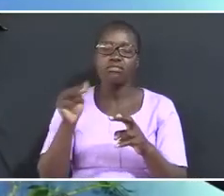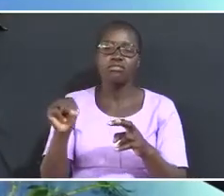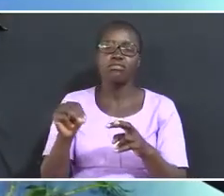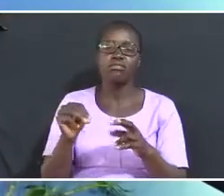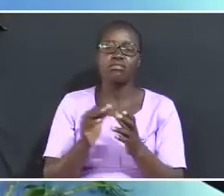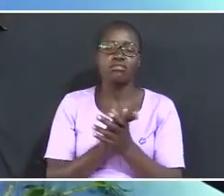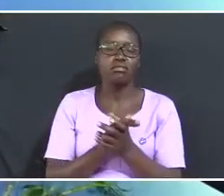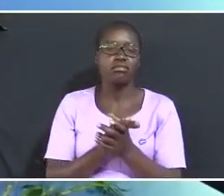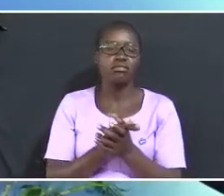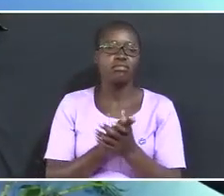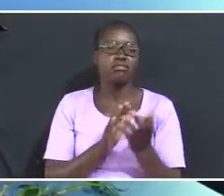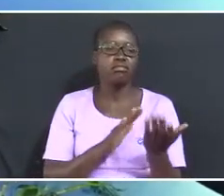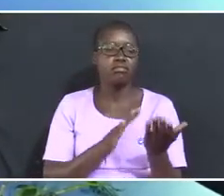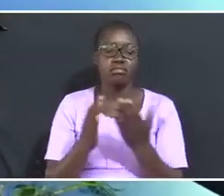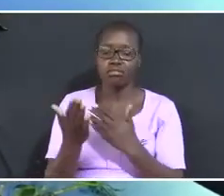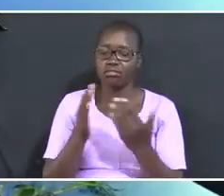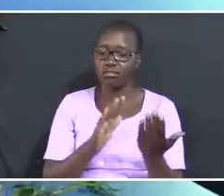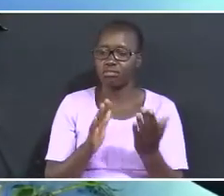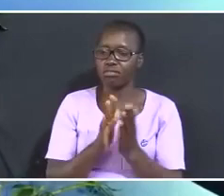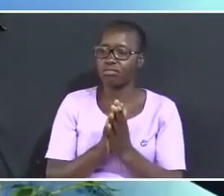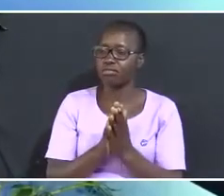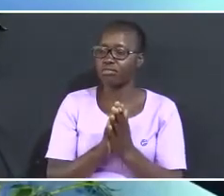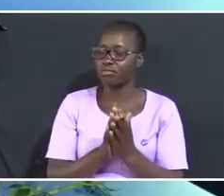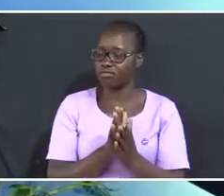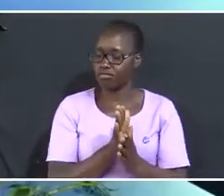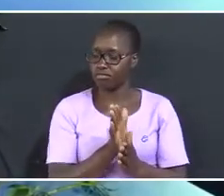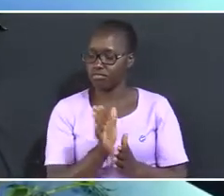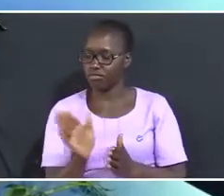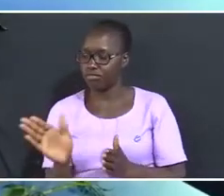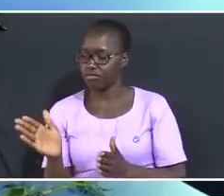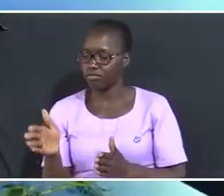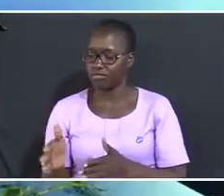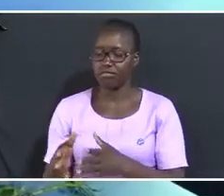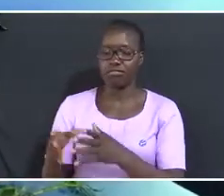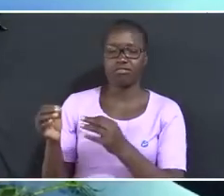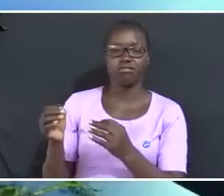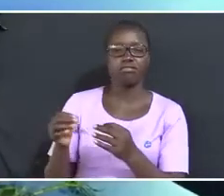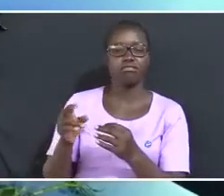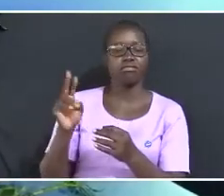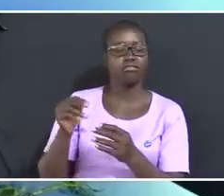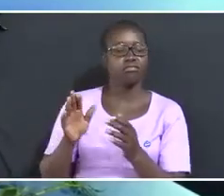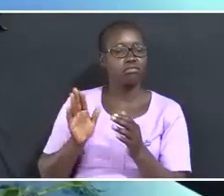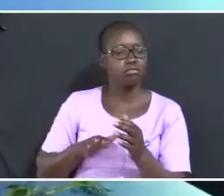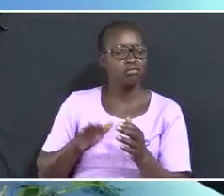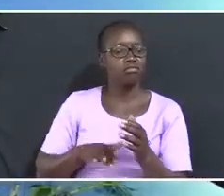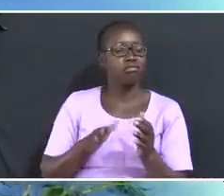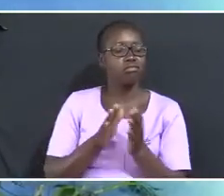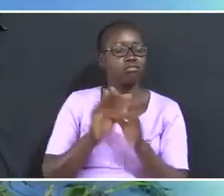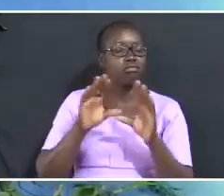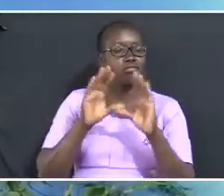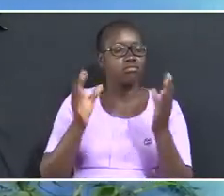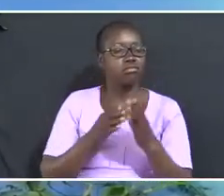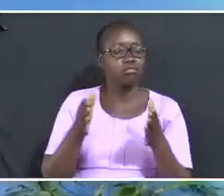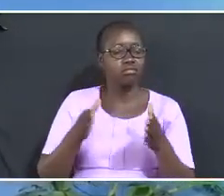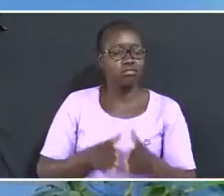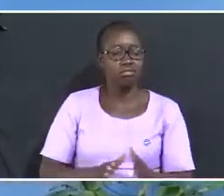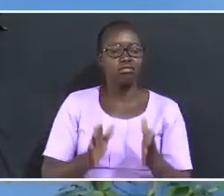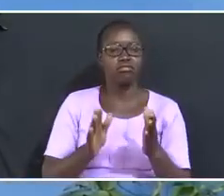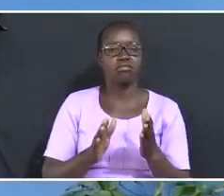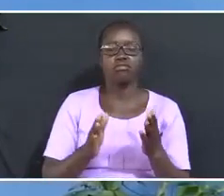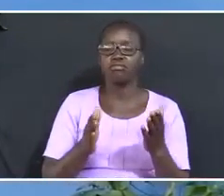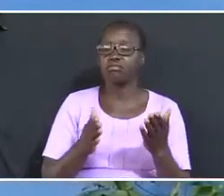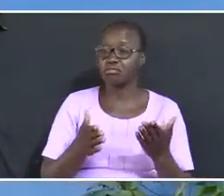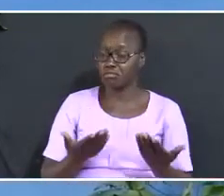toss them here and call them angels. There are no angels. There's no woman in this world who gives birth to